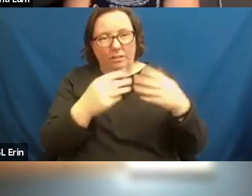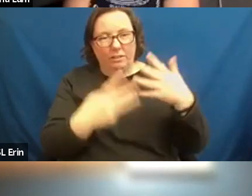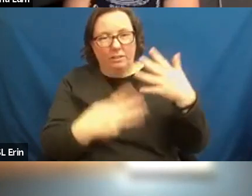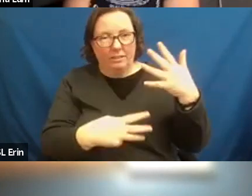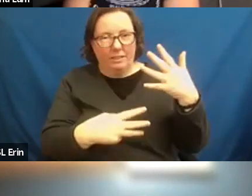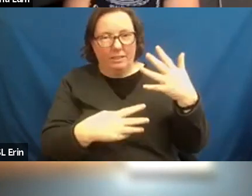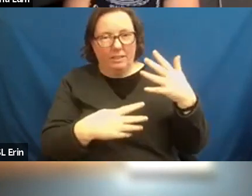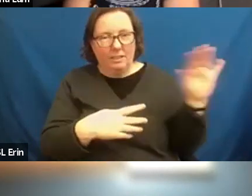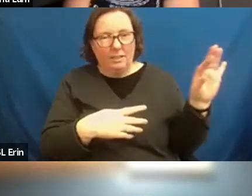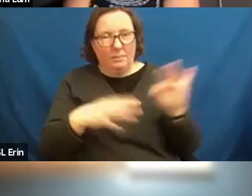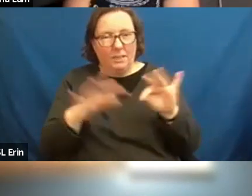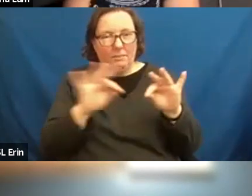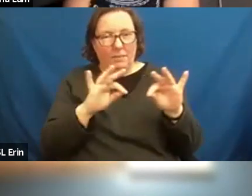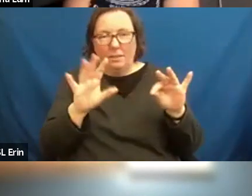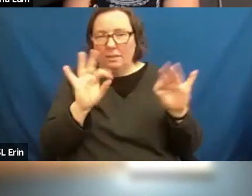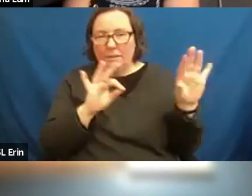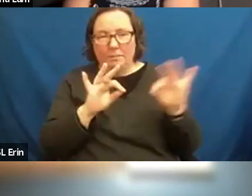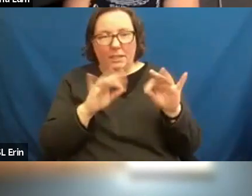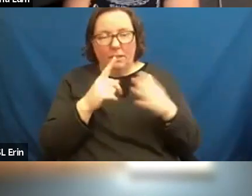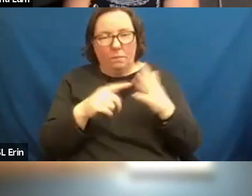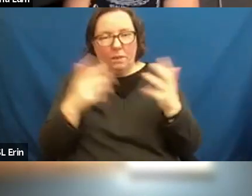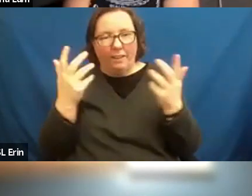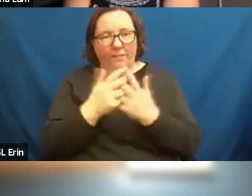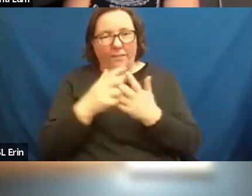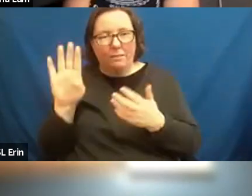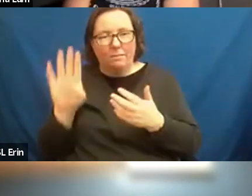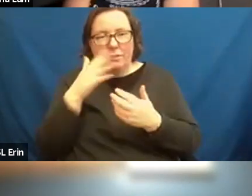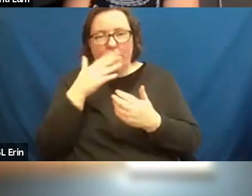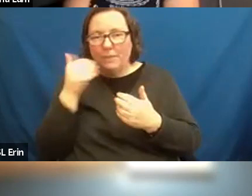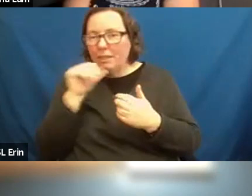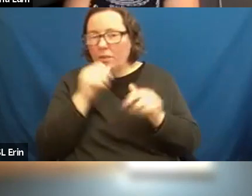not be locked into what other communities are doing.